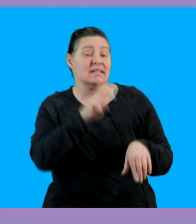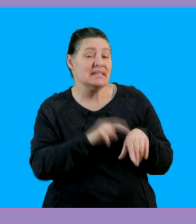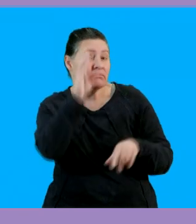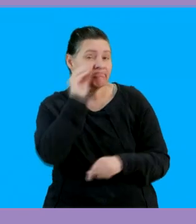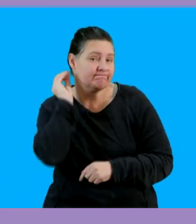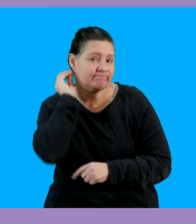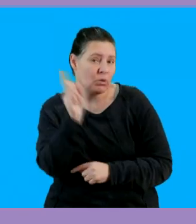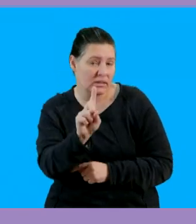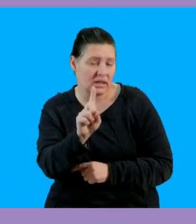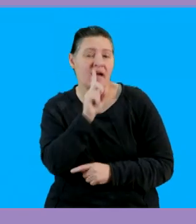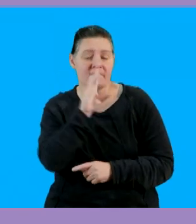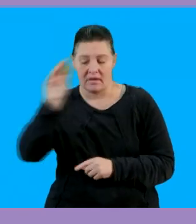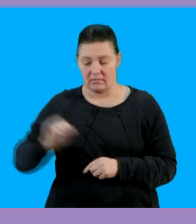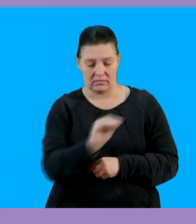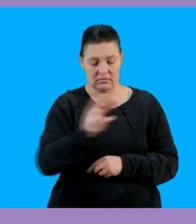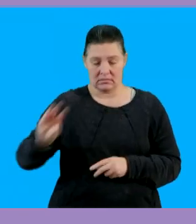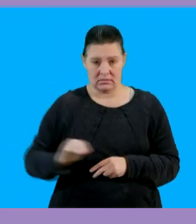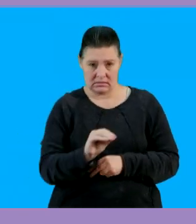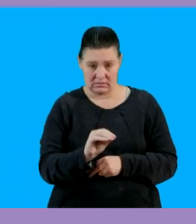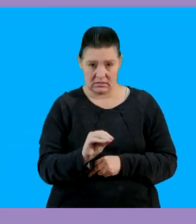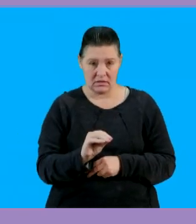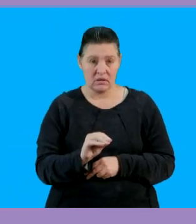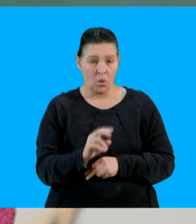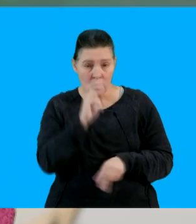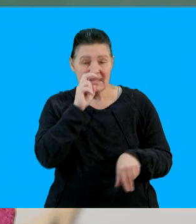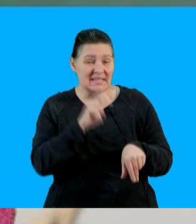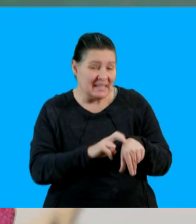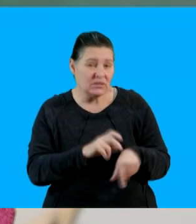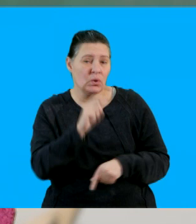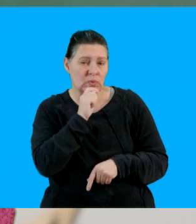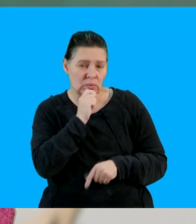what you need to remember when you are substituting is that you